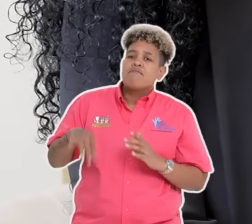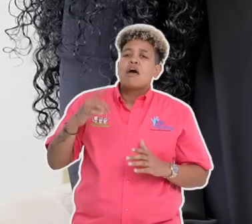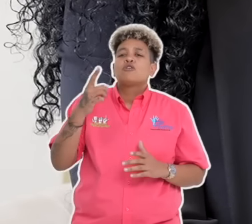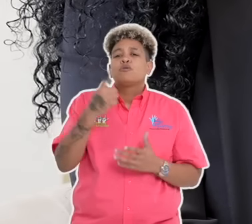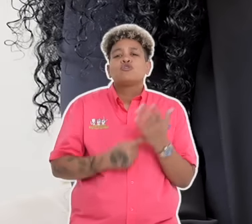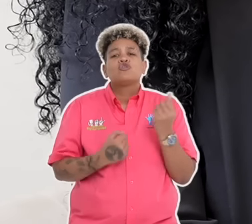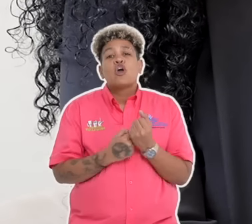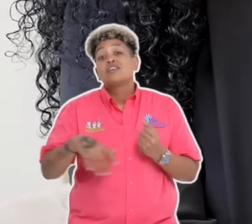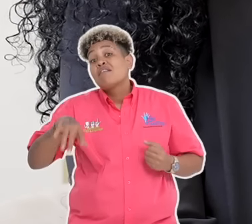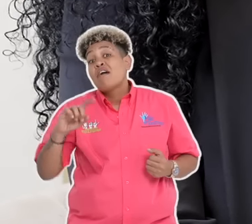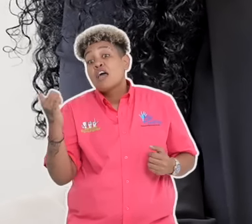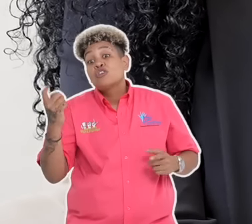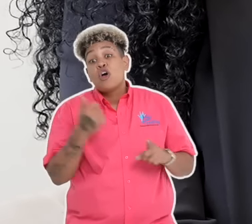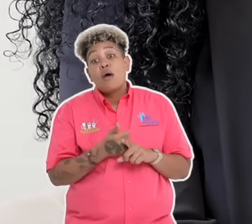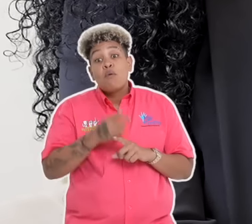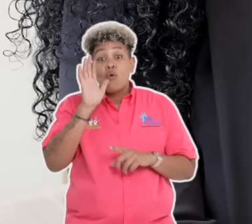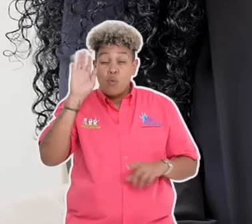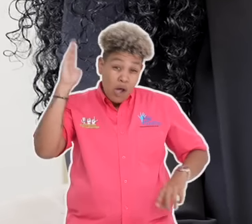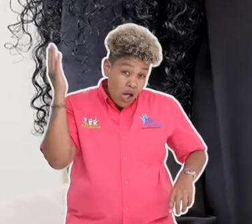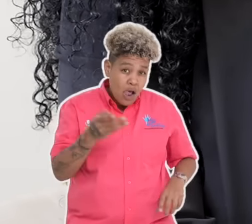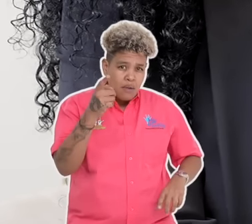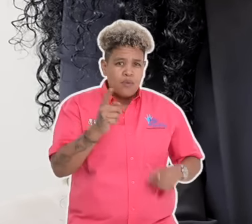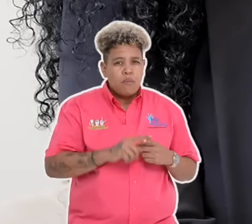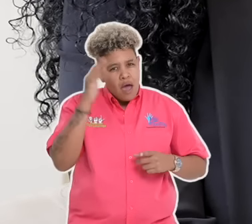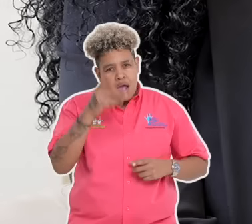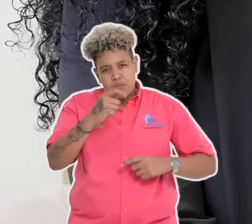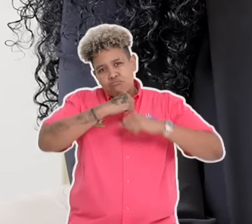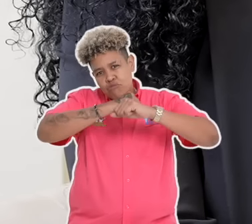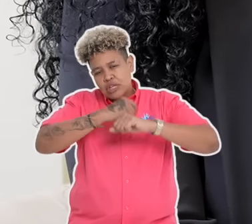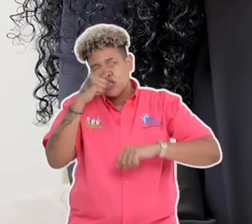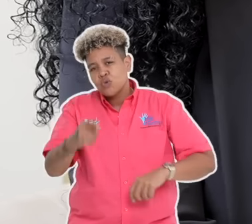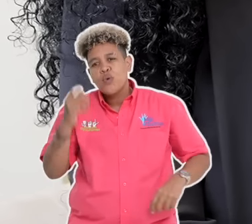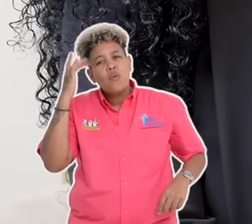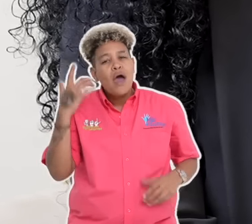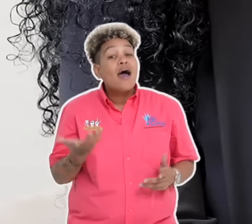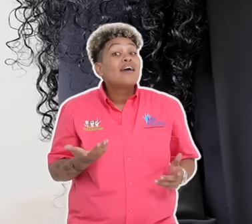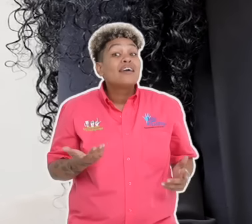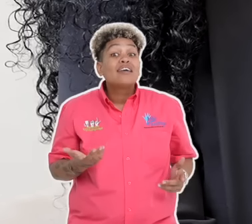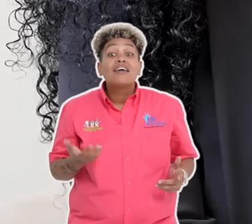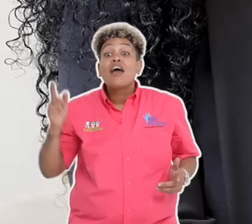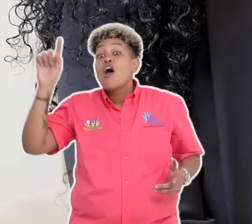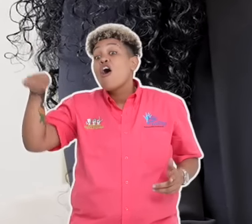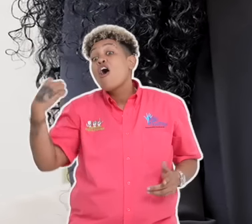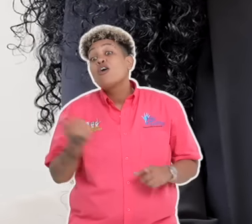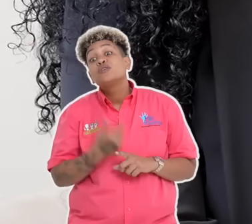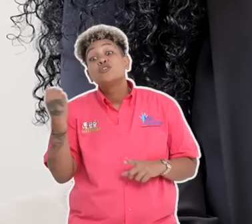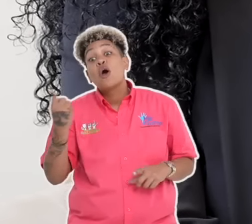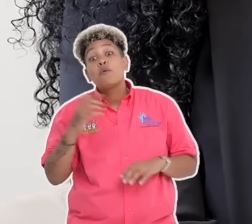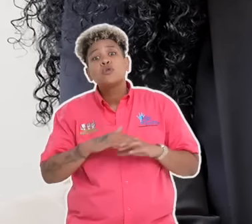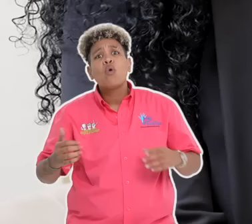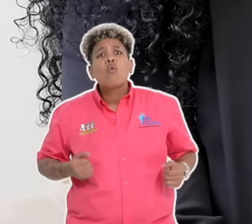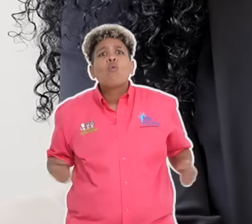find someone that you trust. Mm-hmm. Find someone that is going to help you and help to protect you because there's